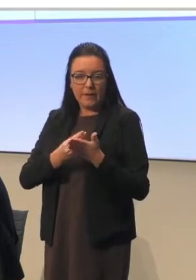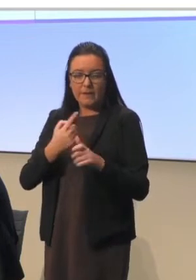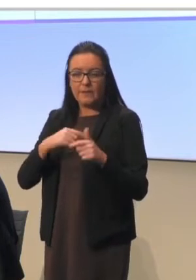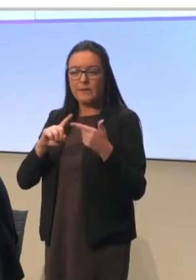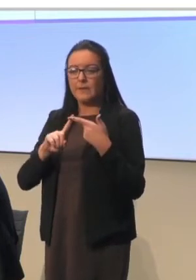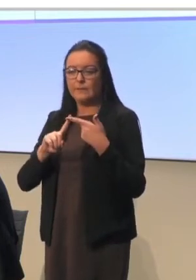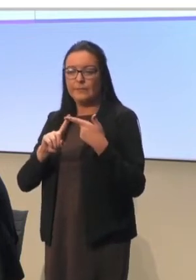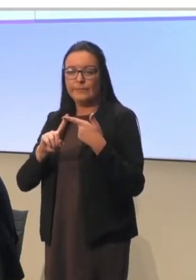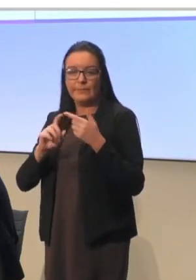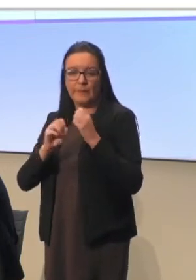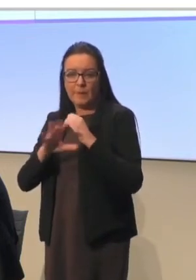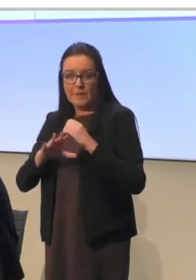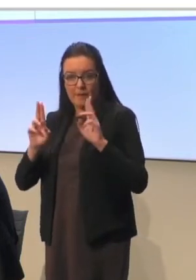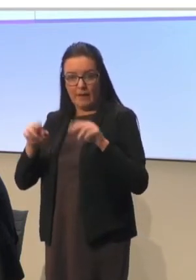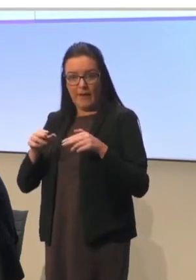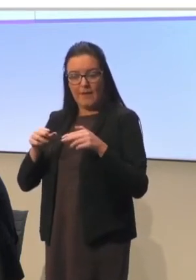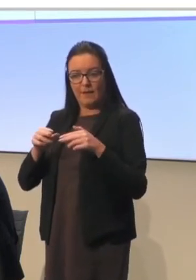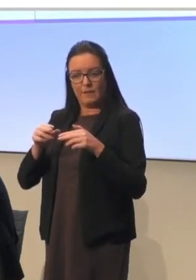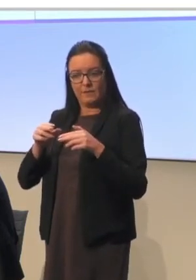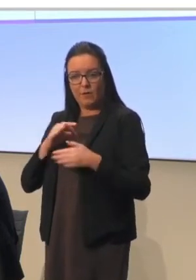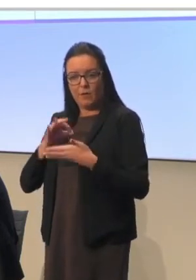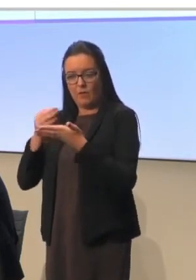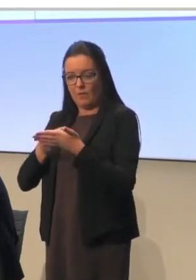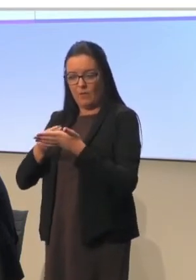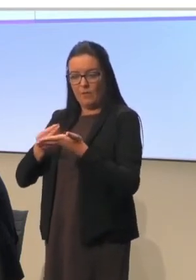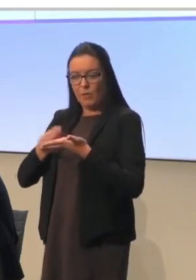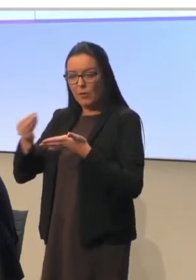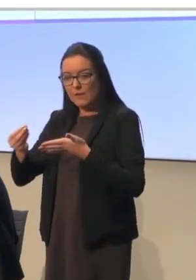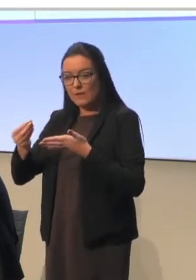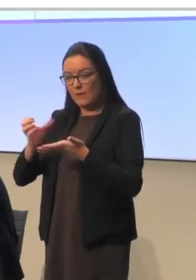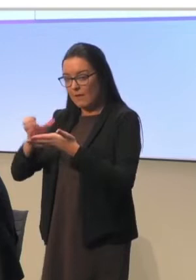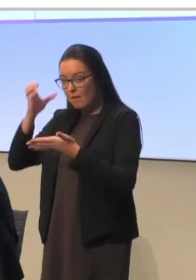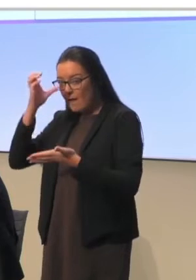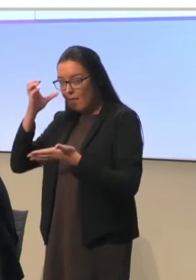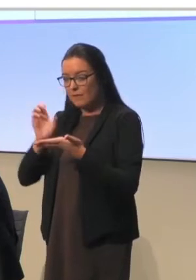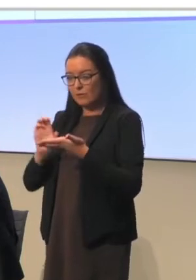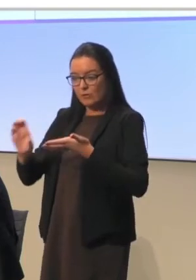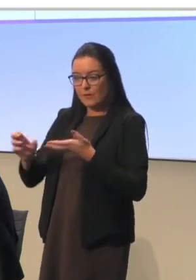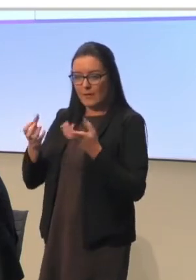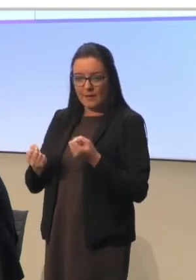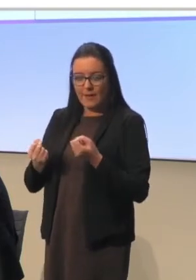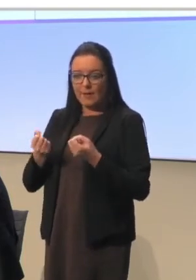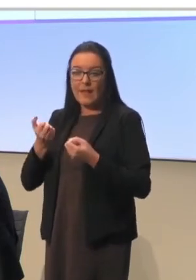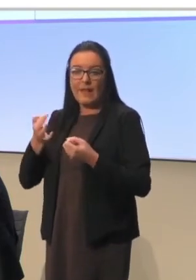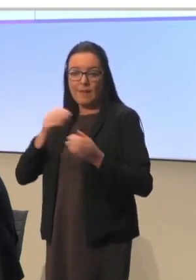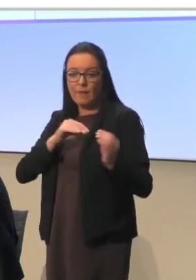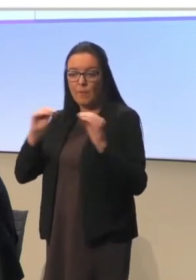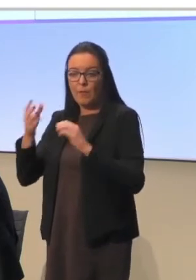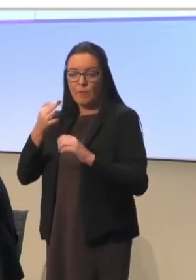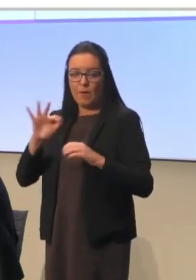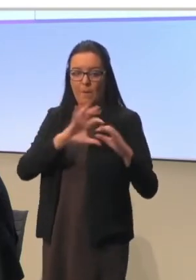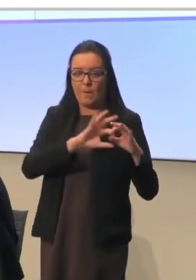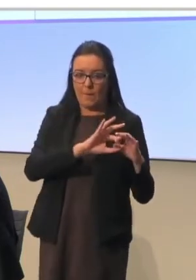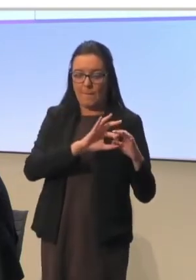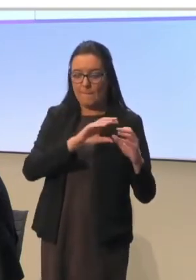immediate in terms of being able to afford to go on to post-school opportunities, and especially for those who were thinking of living away from home, and then in the longer